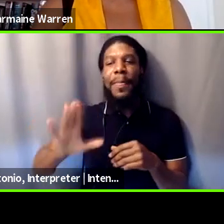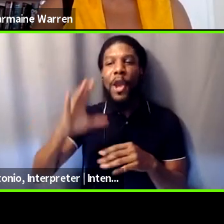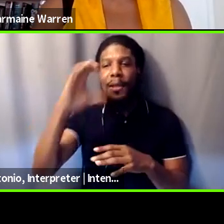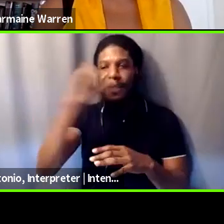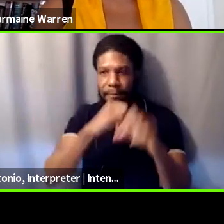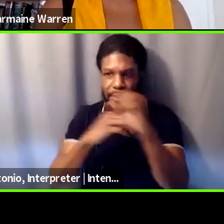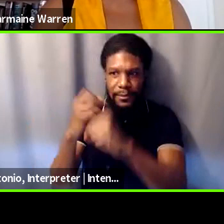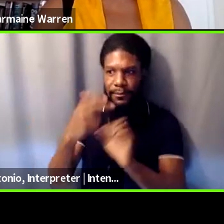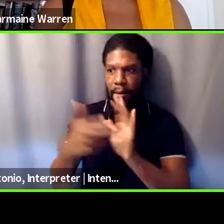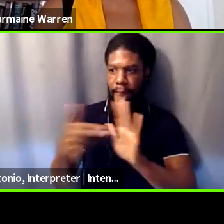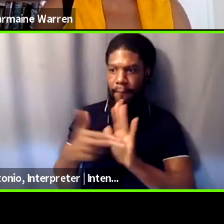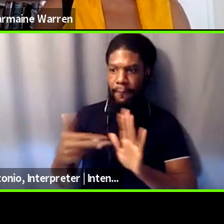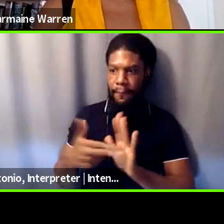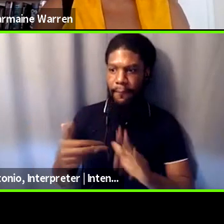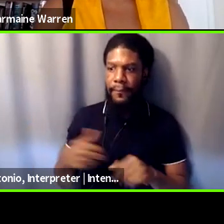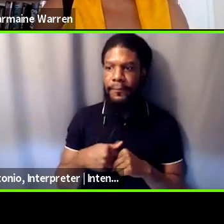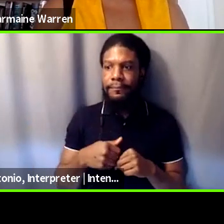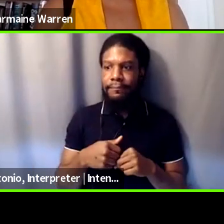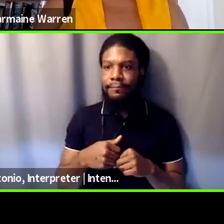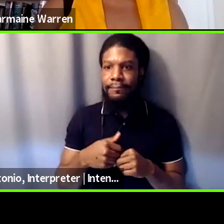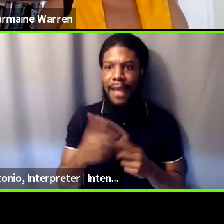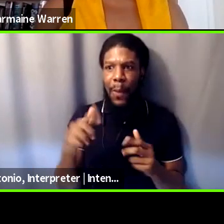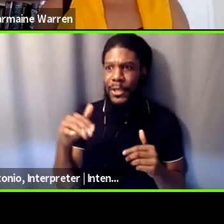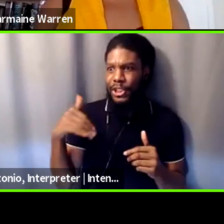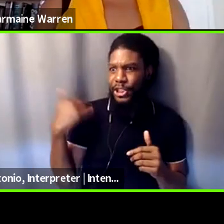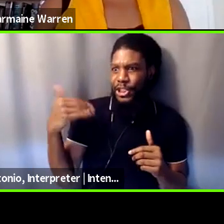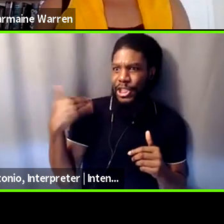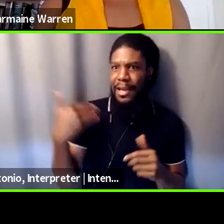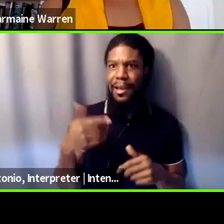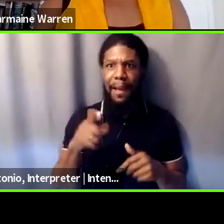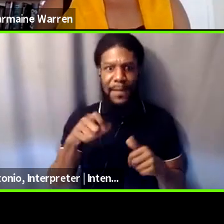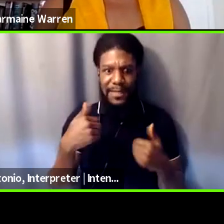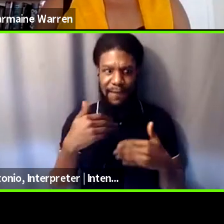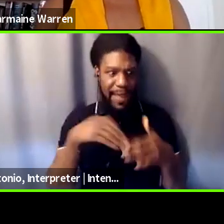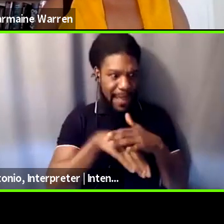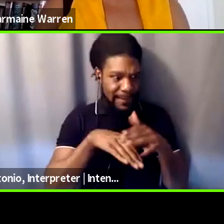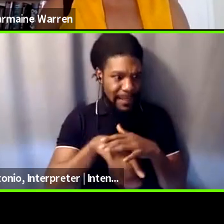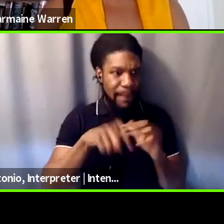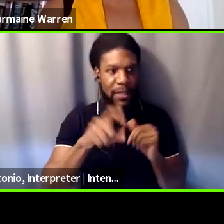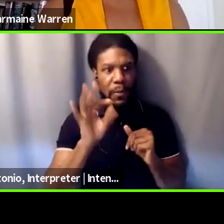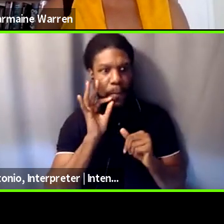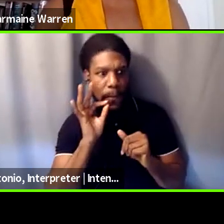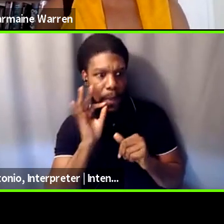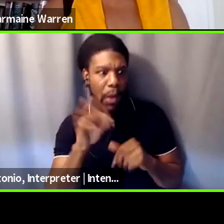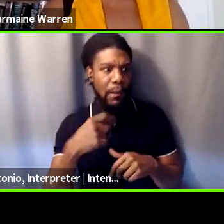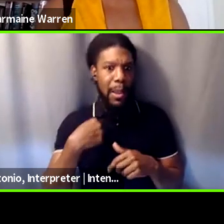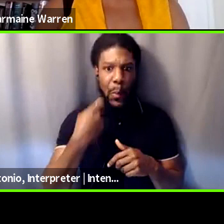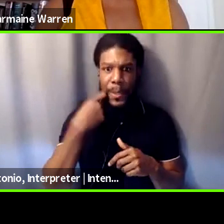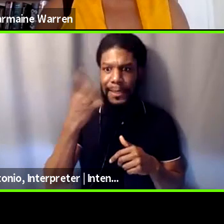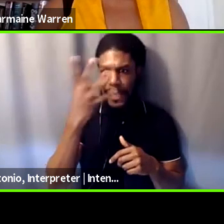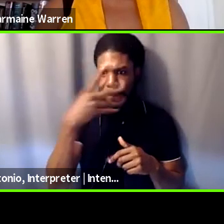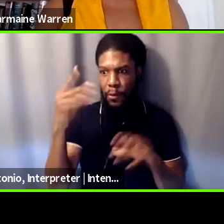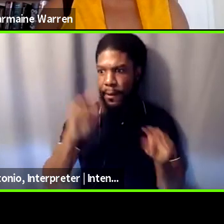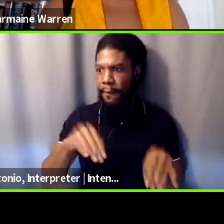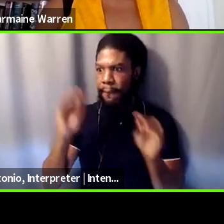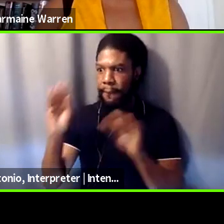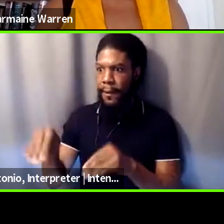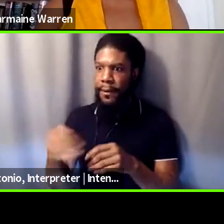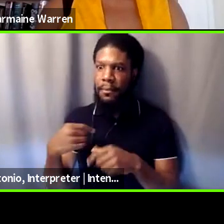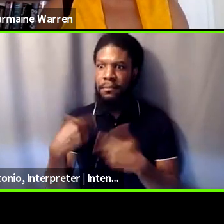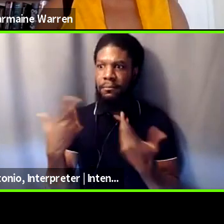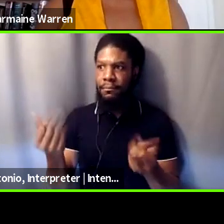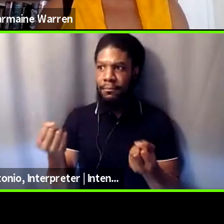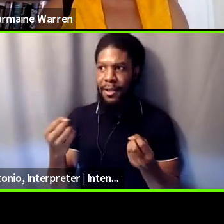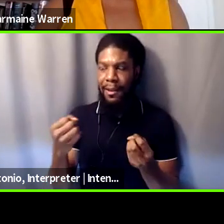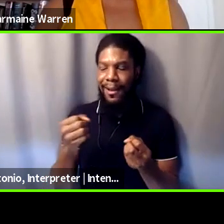13-year-old. And I must have access to that somehow, having recently immigrated and I'm underage and I'm like so shy,